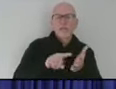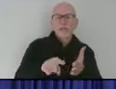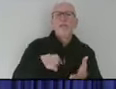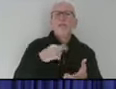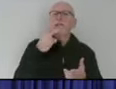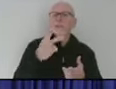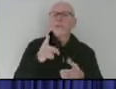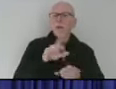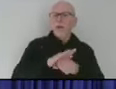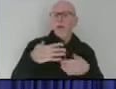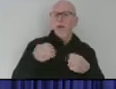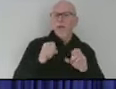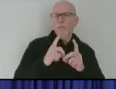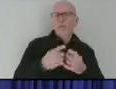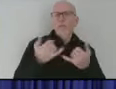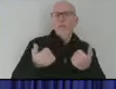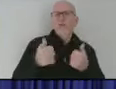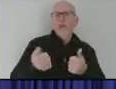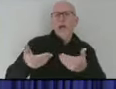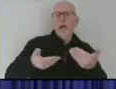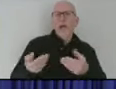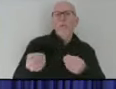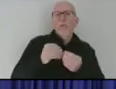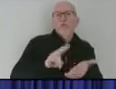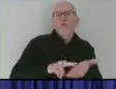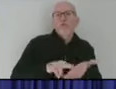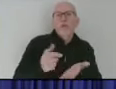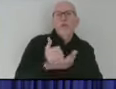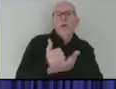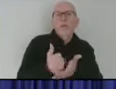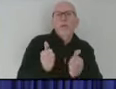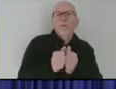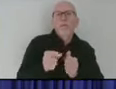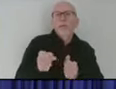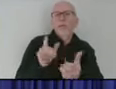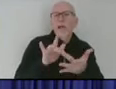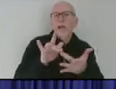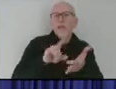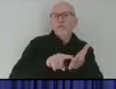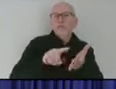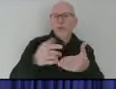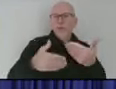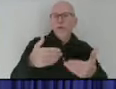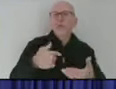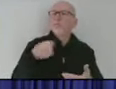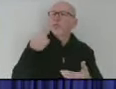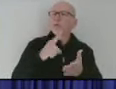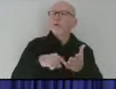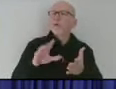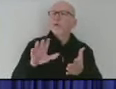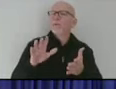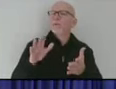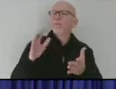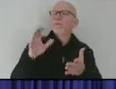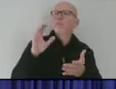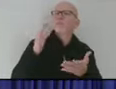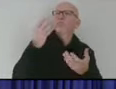local health departments now trying to hire additional nurses to help with the contact tracing process. I was just wondering, what's the status of the